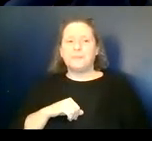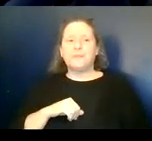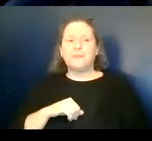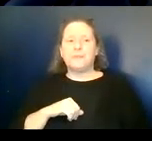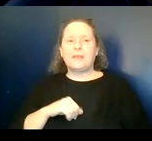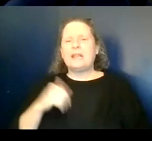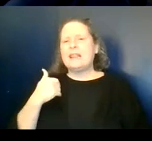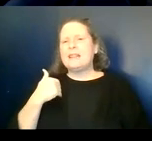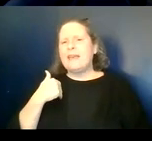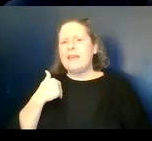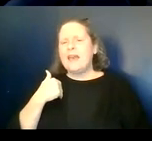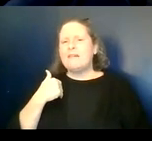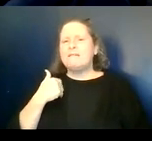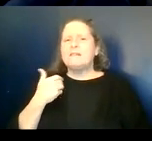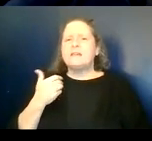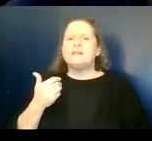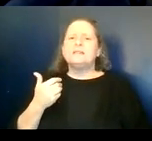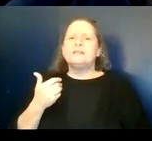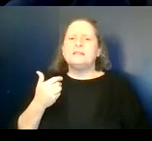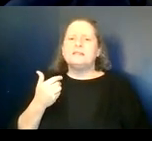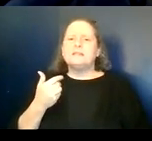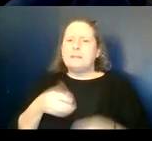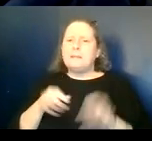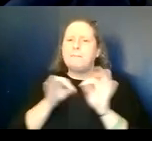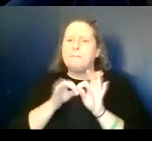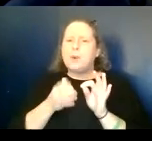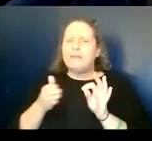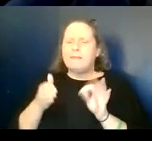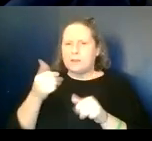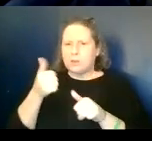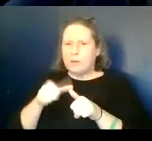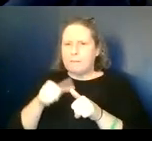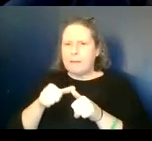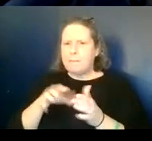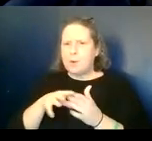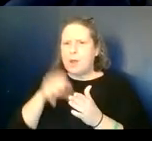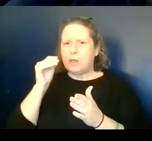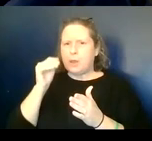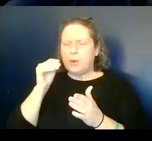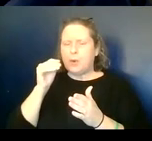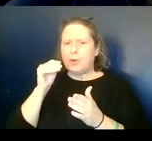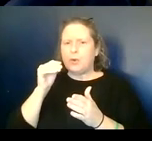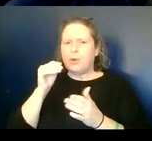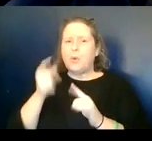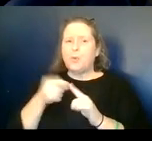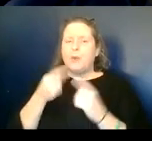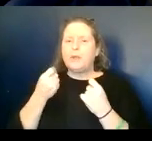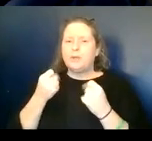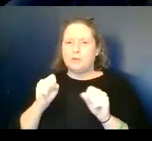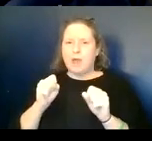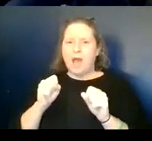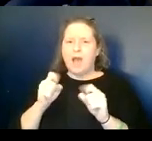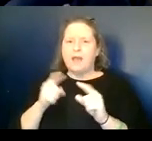many key things to take away from when trying to build